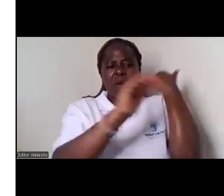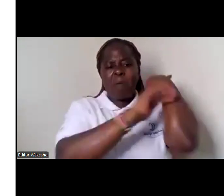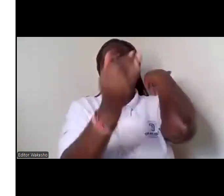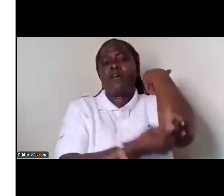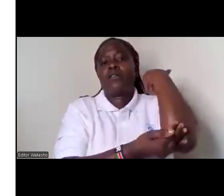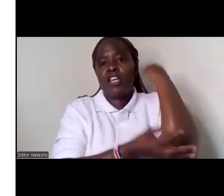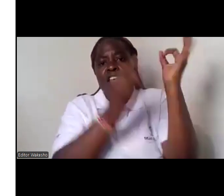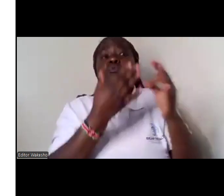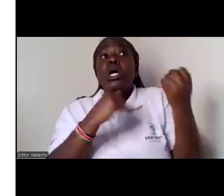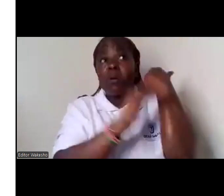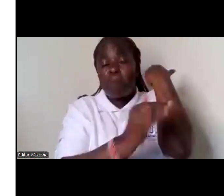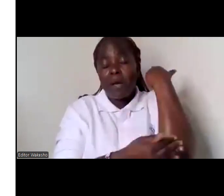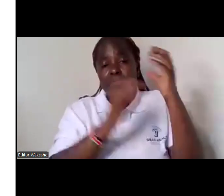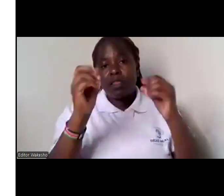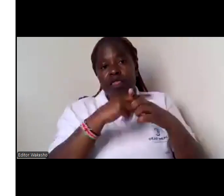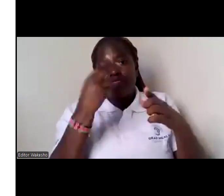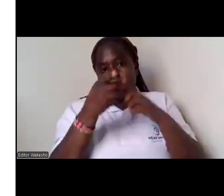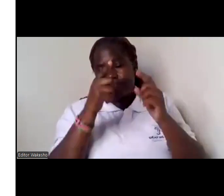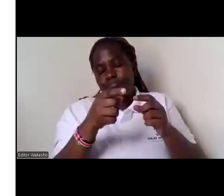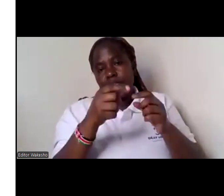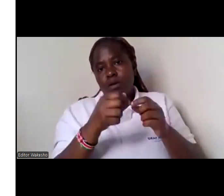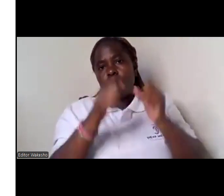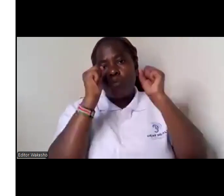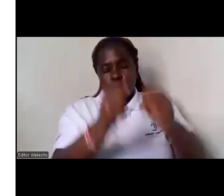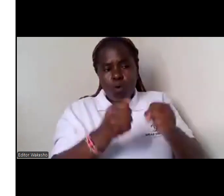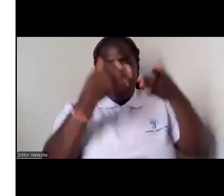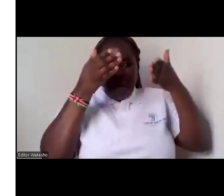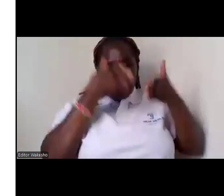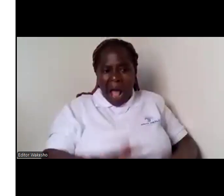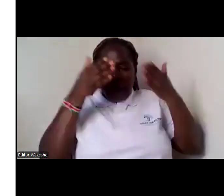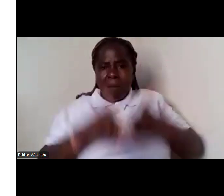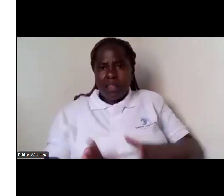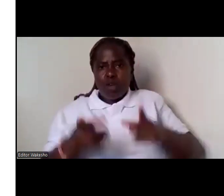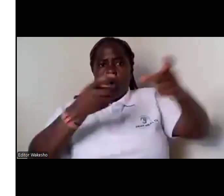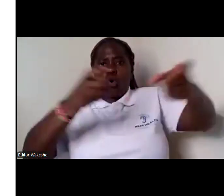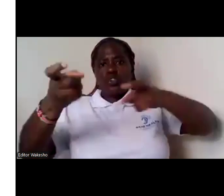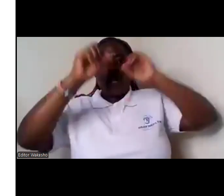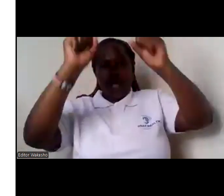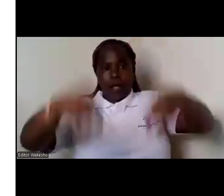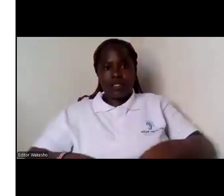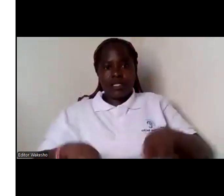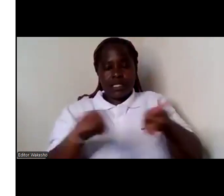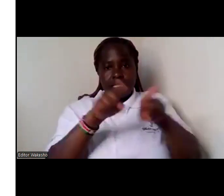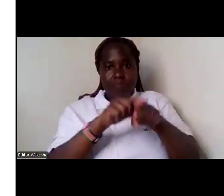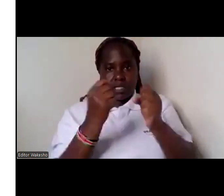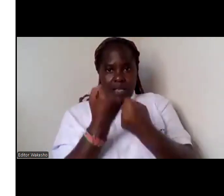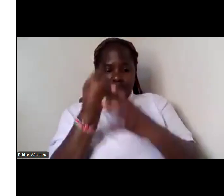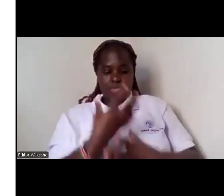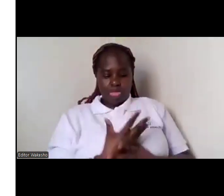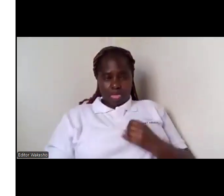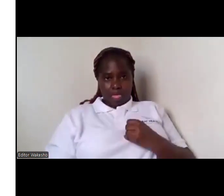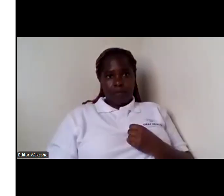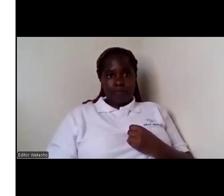pregnancies, control the number and spacing of children, reduce unsafe abortion, which usually happens if someone gets